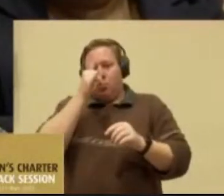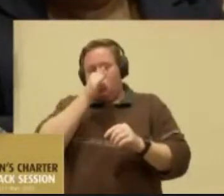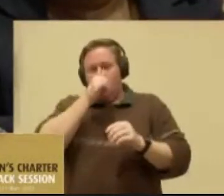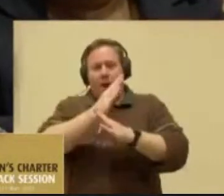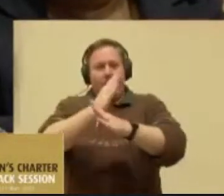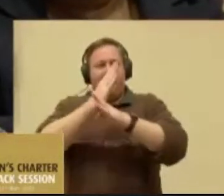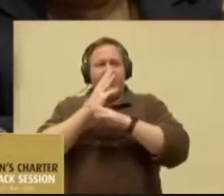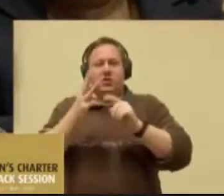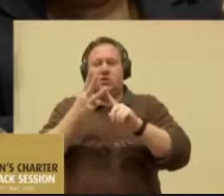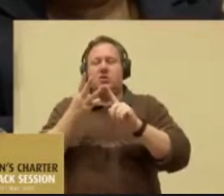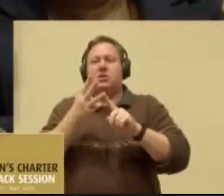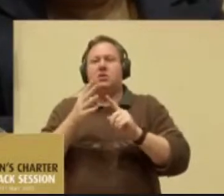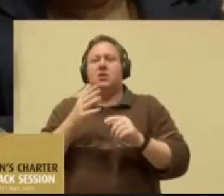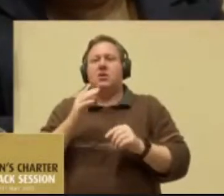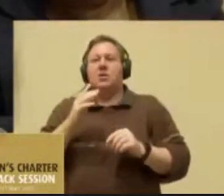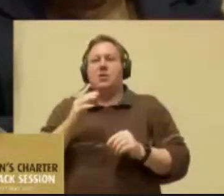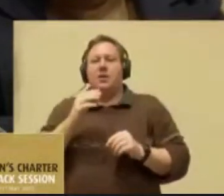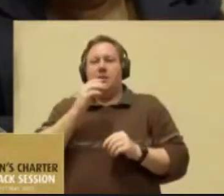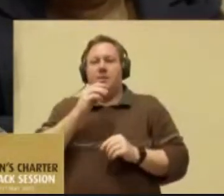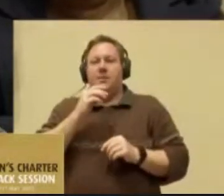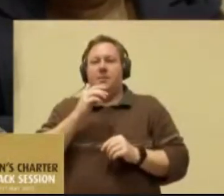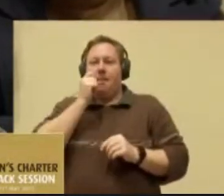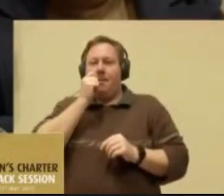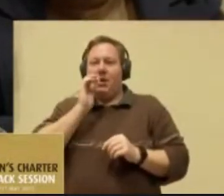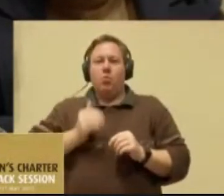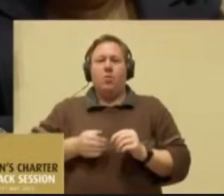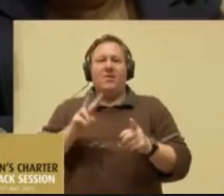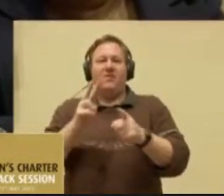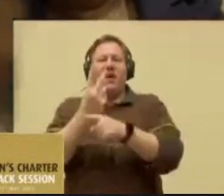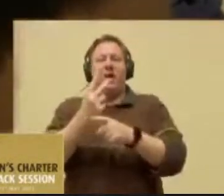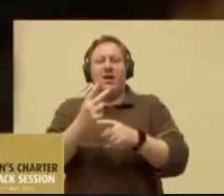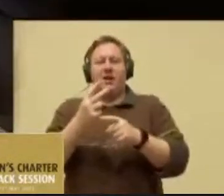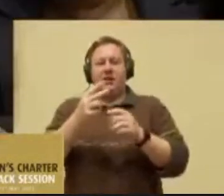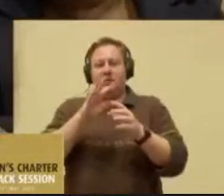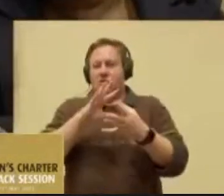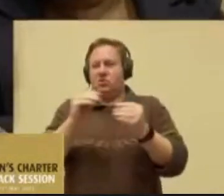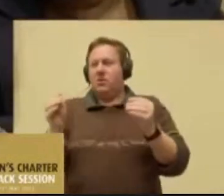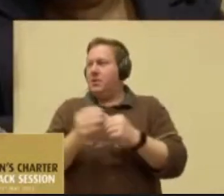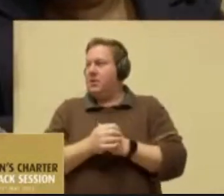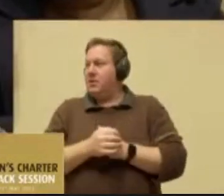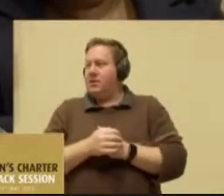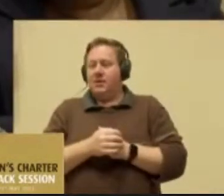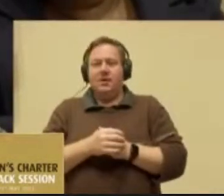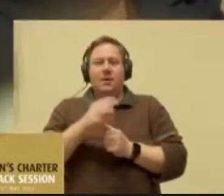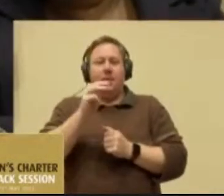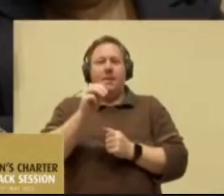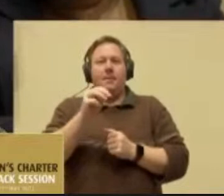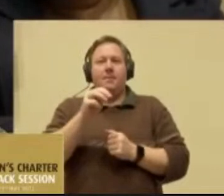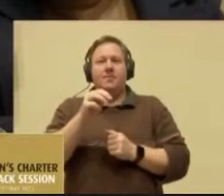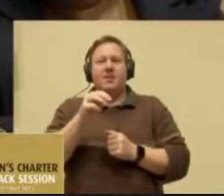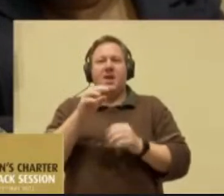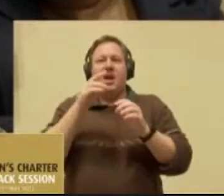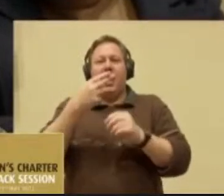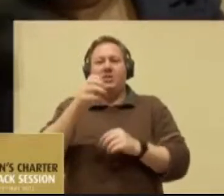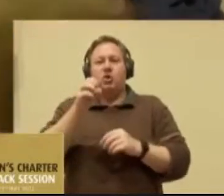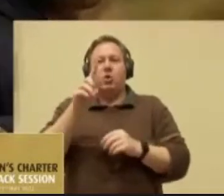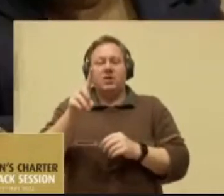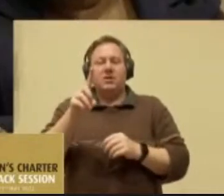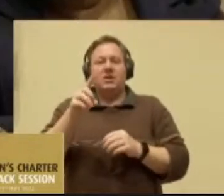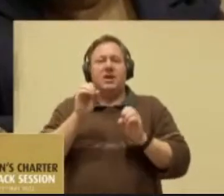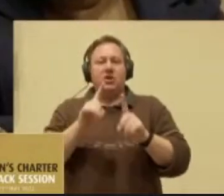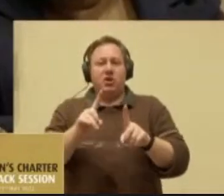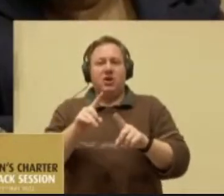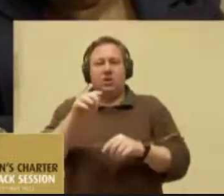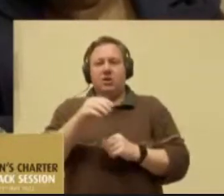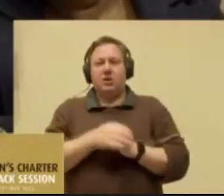crime prevention states i will now be mr monica marule the institute of education our